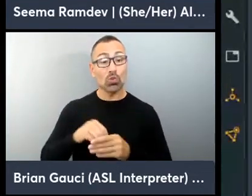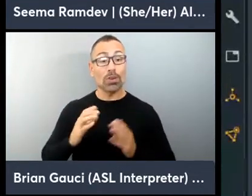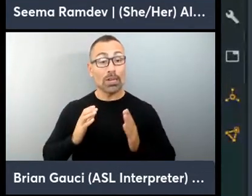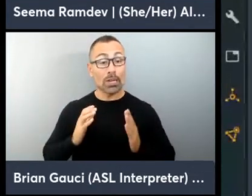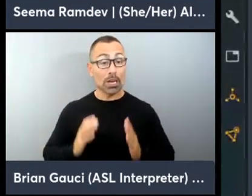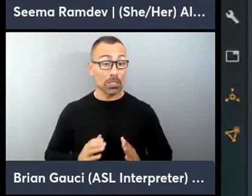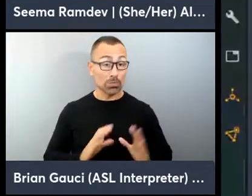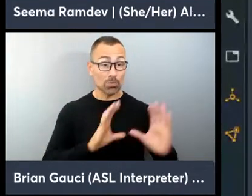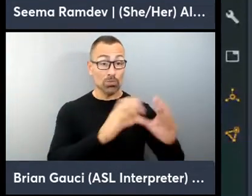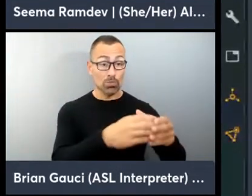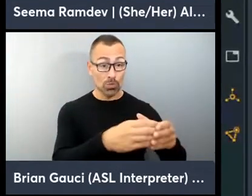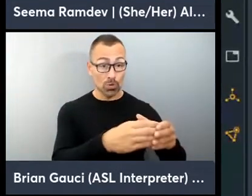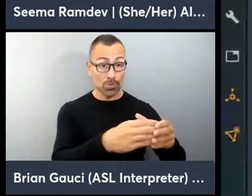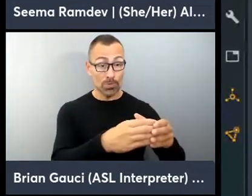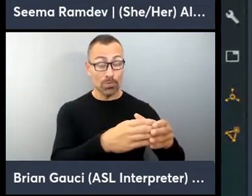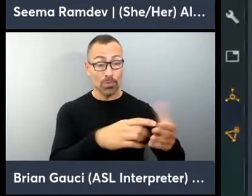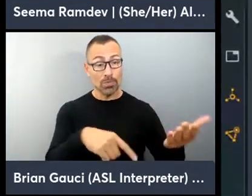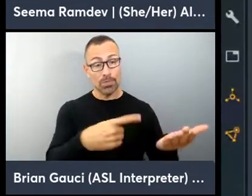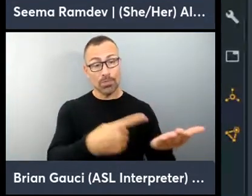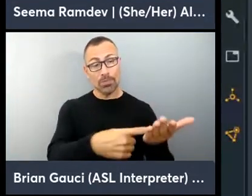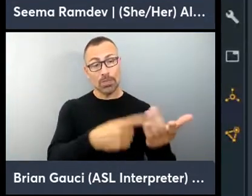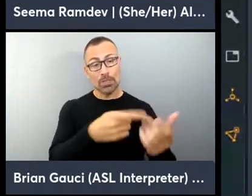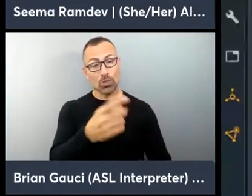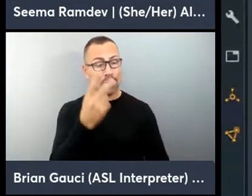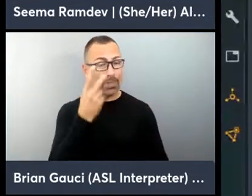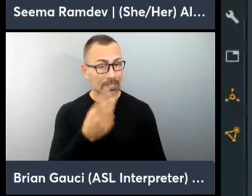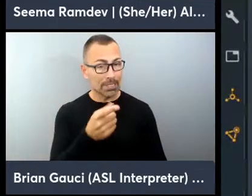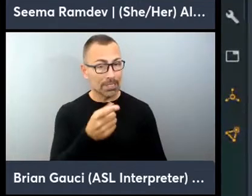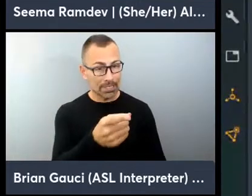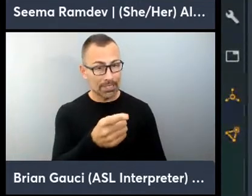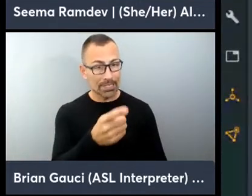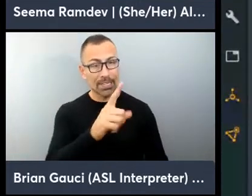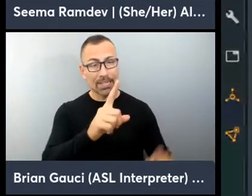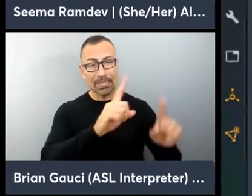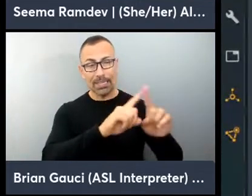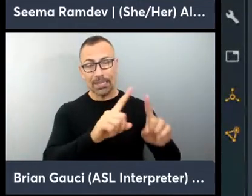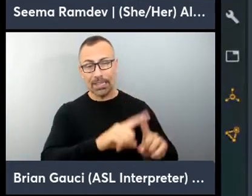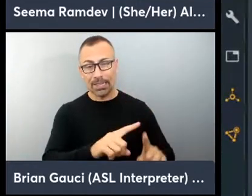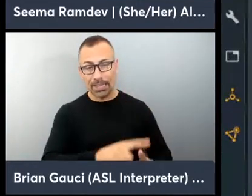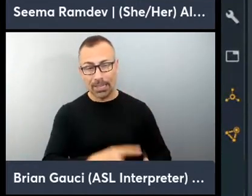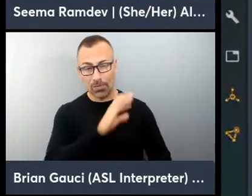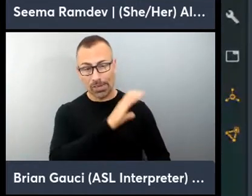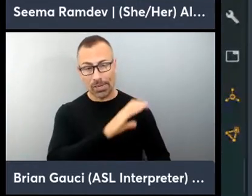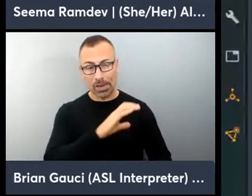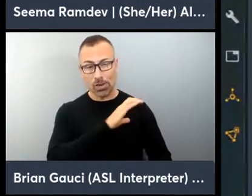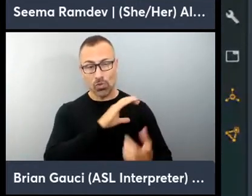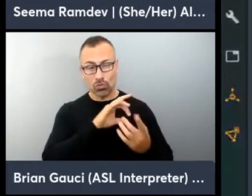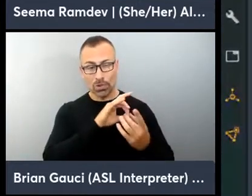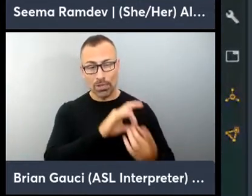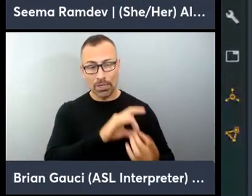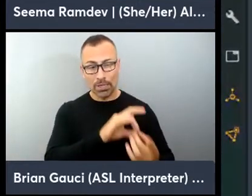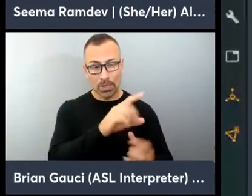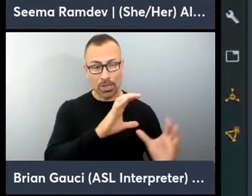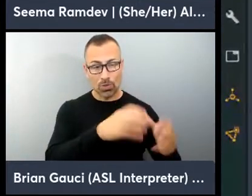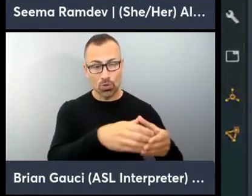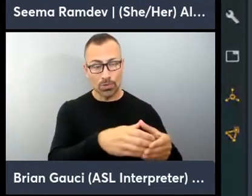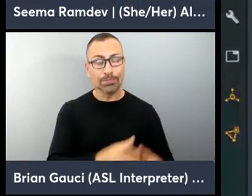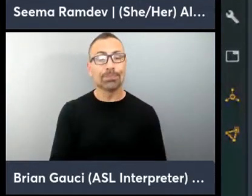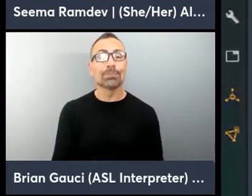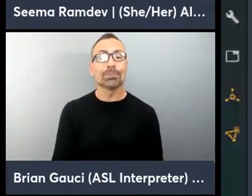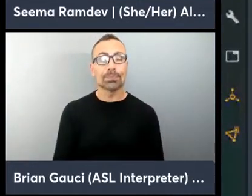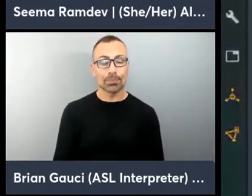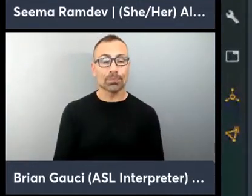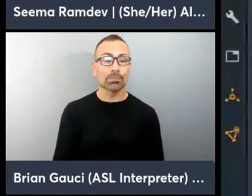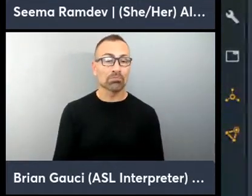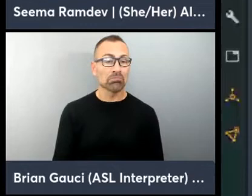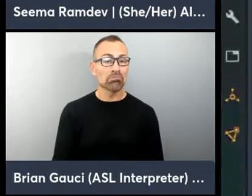talked about, right? So these are the characteristics of that feature group, right? So we've created those. I want